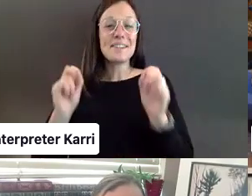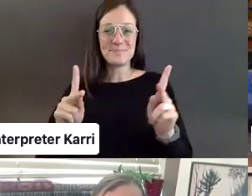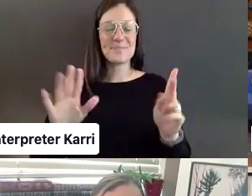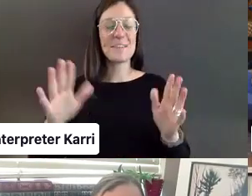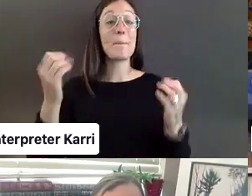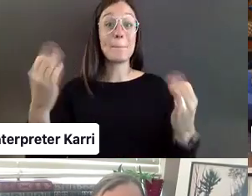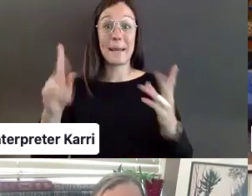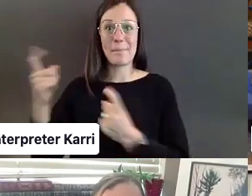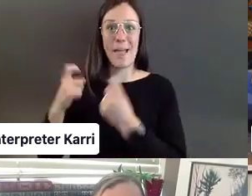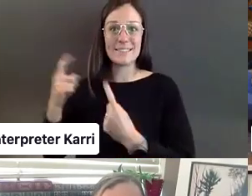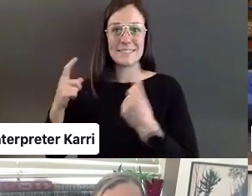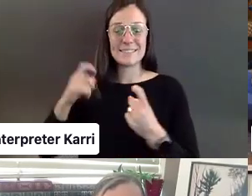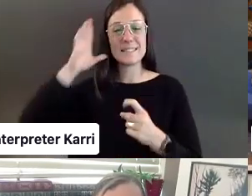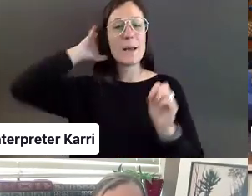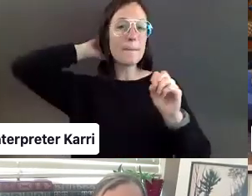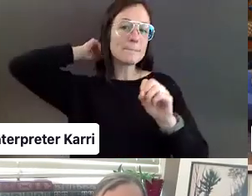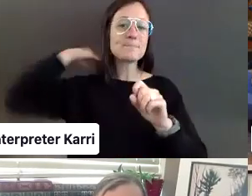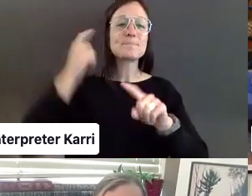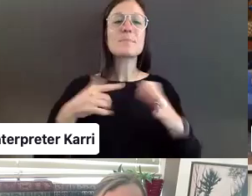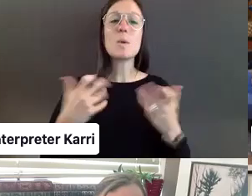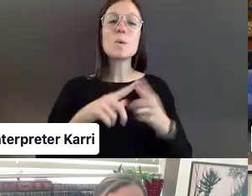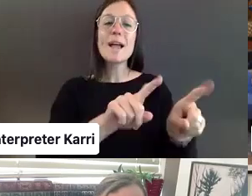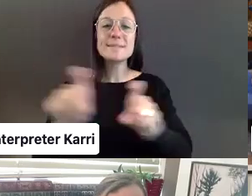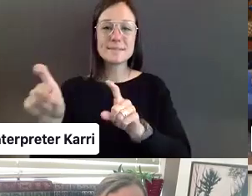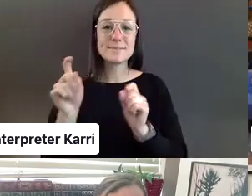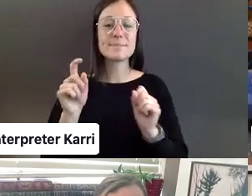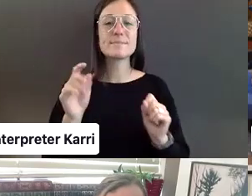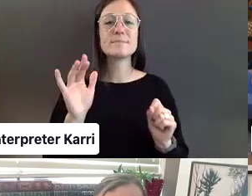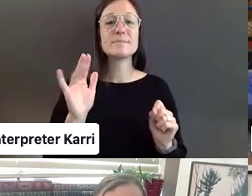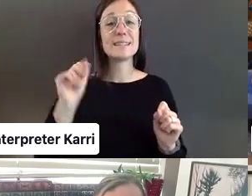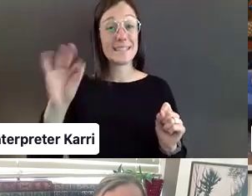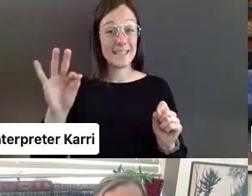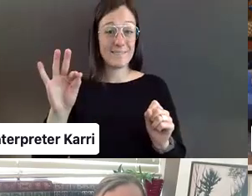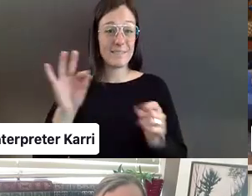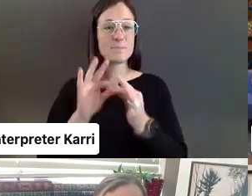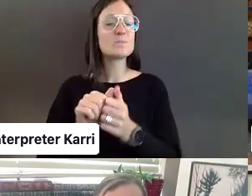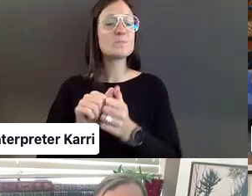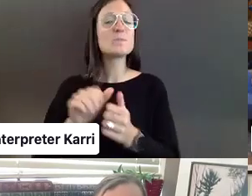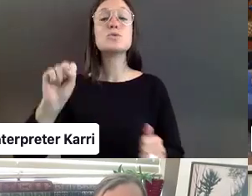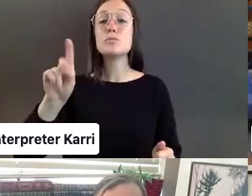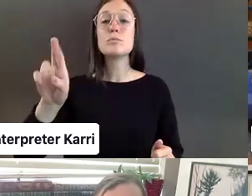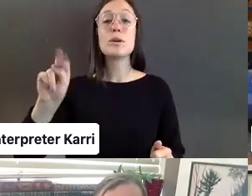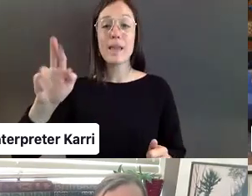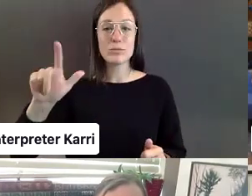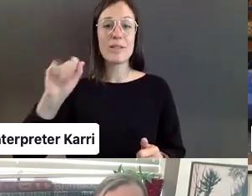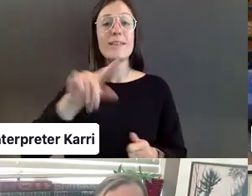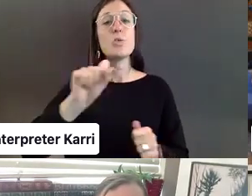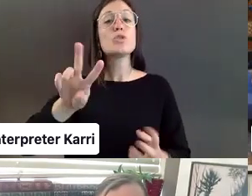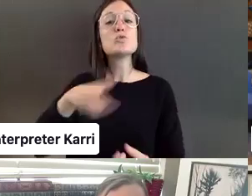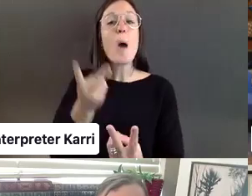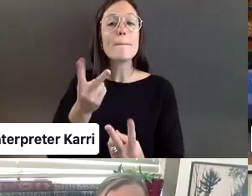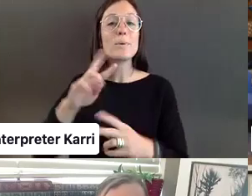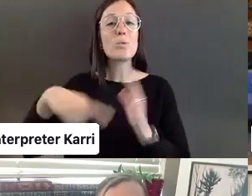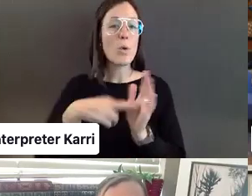in now, but my question to you also is, if, in terms of Supernatural, if you could swap roles with someone else on the